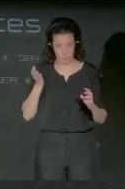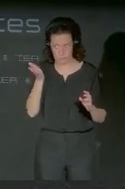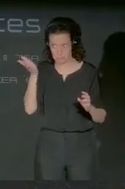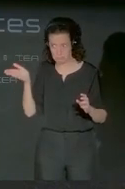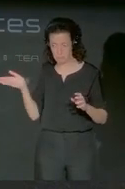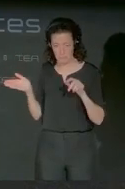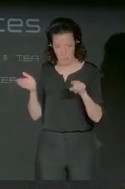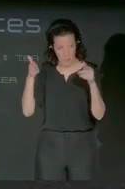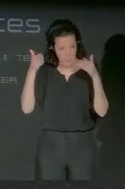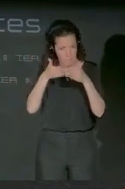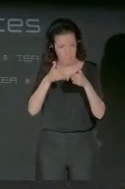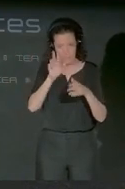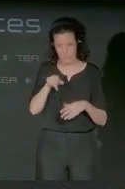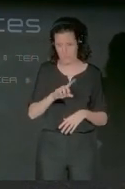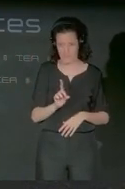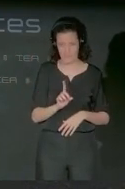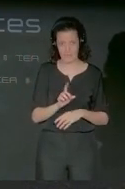policy